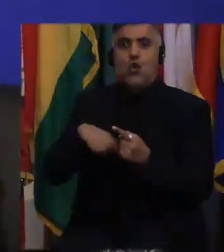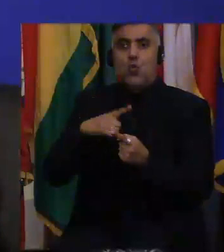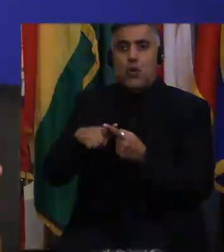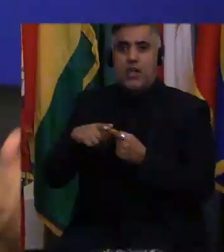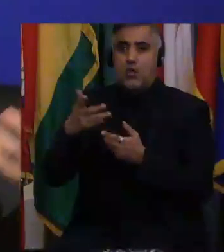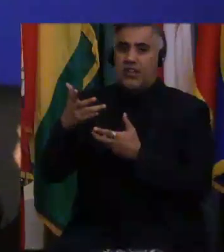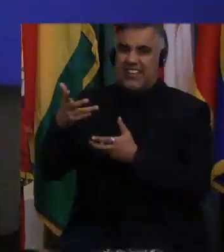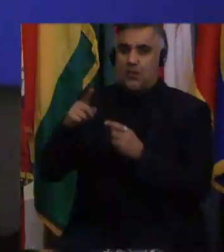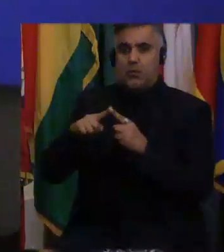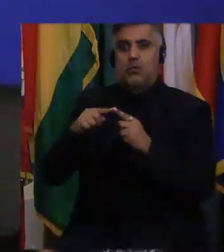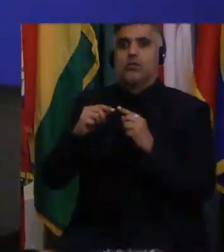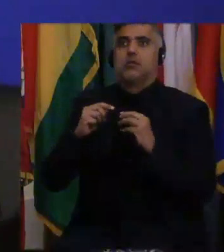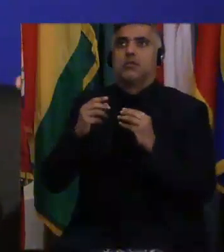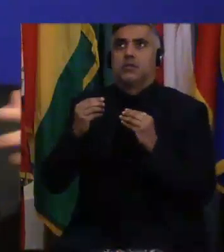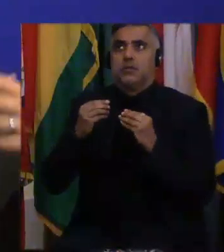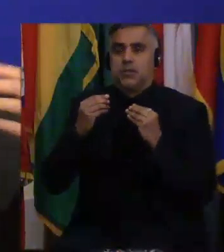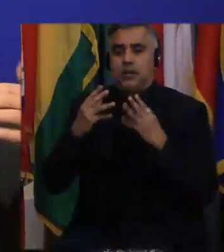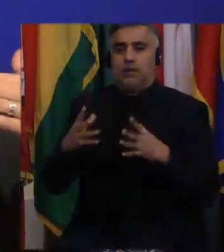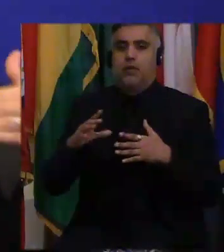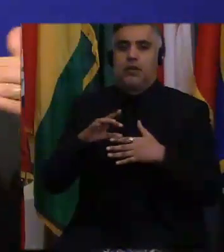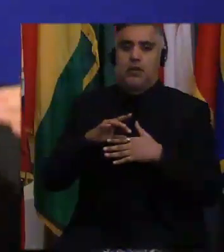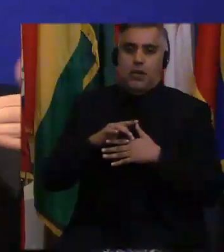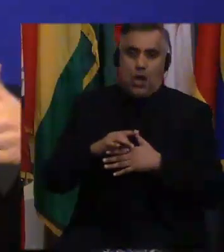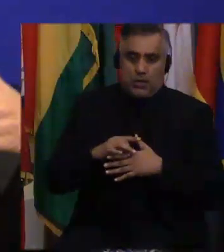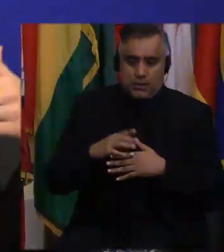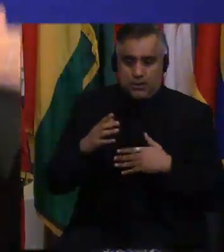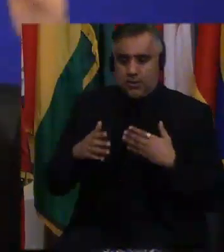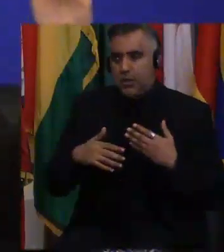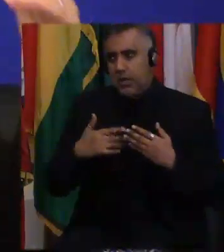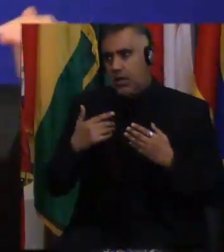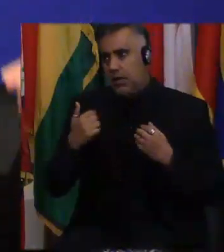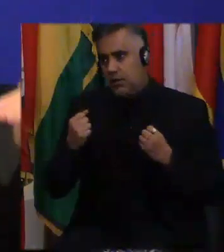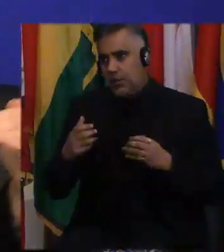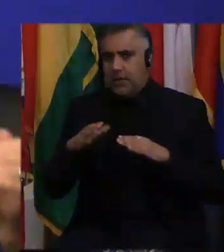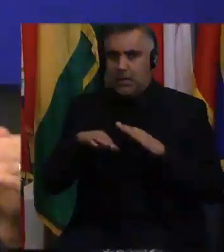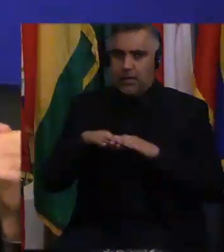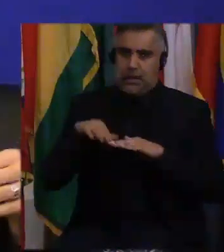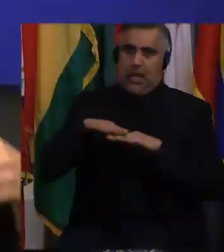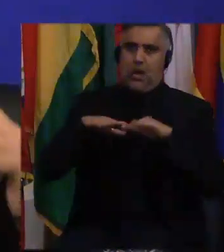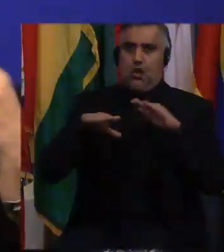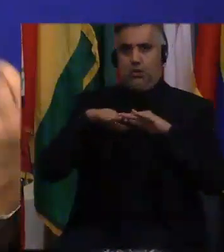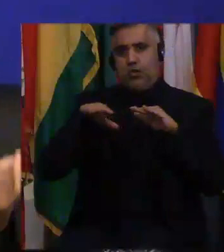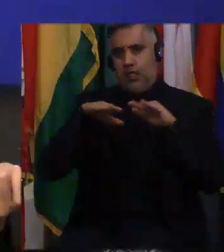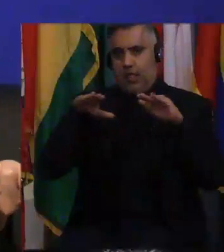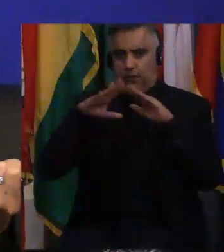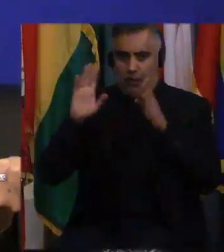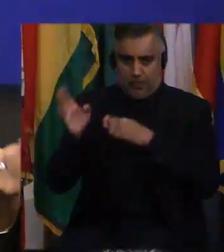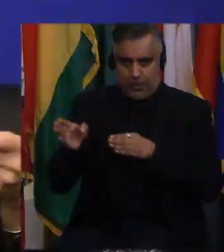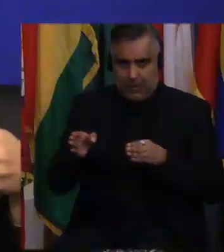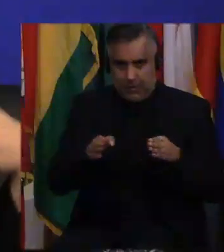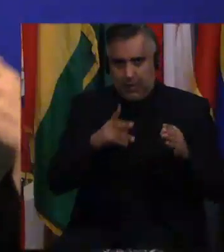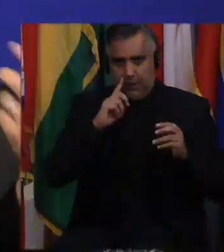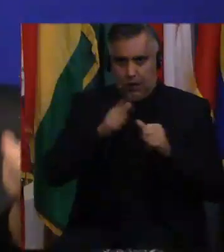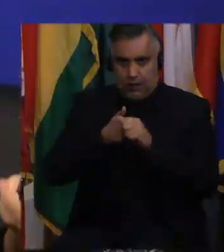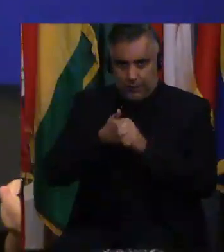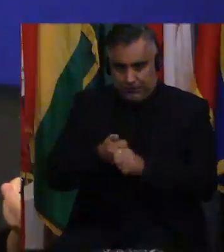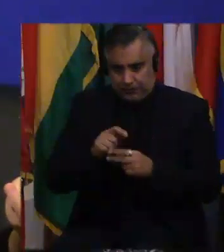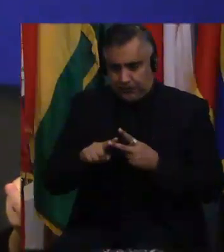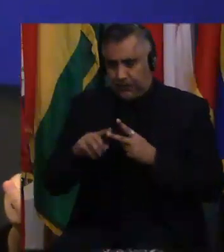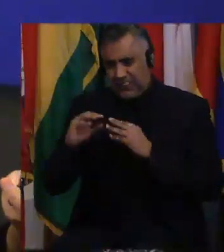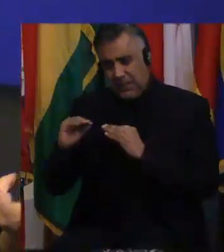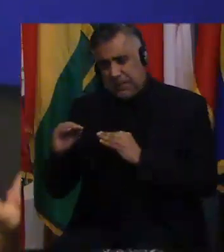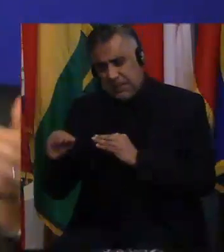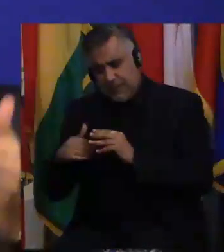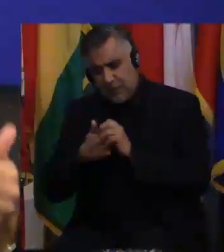with such a different context and so many, I guess, layers and levels of preparedness for enforcement, capacity